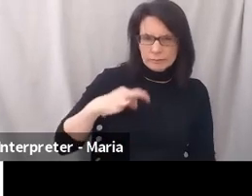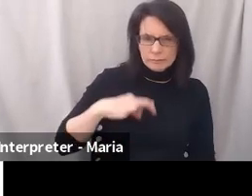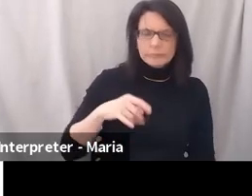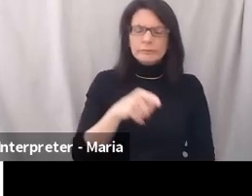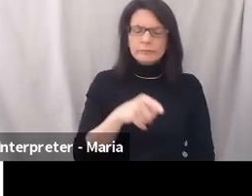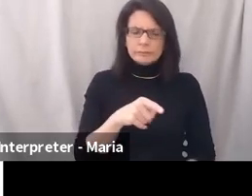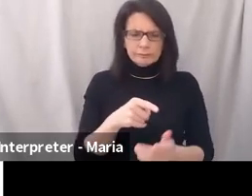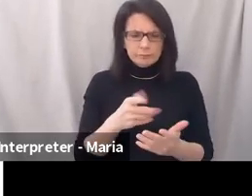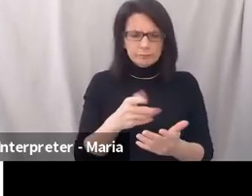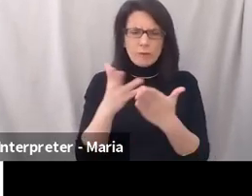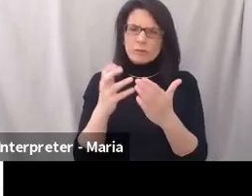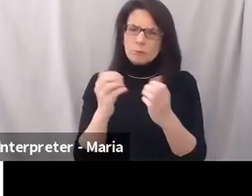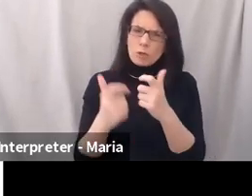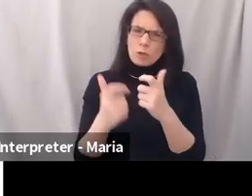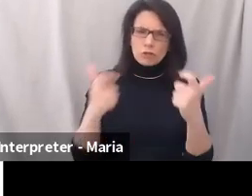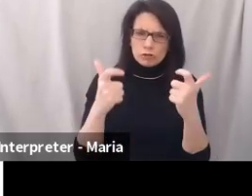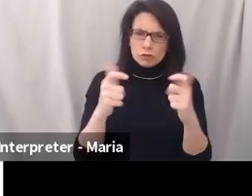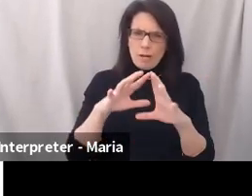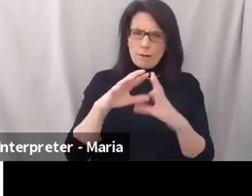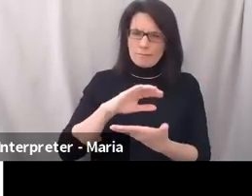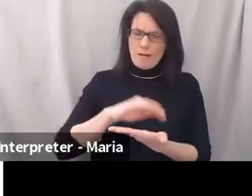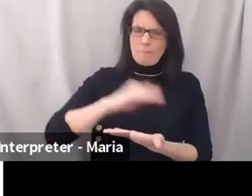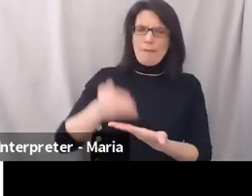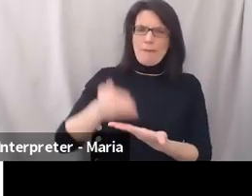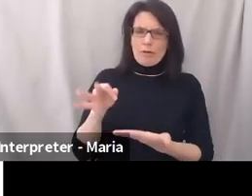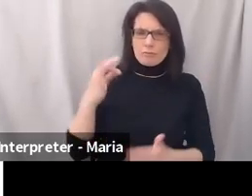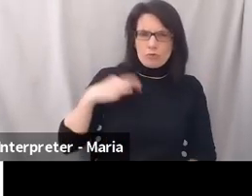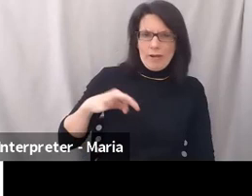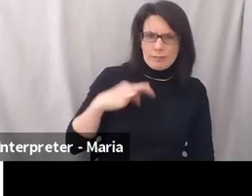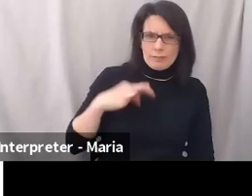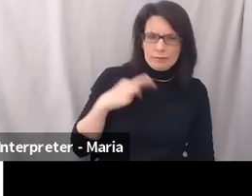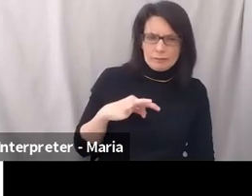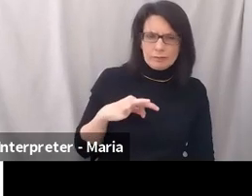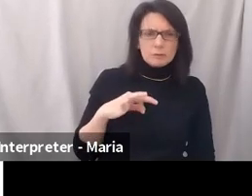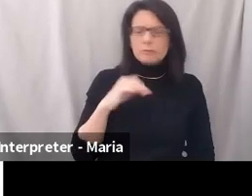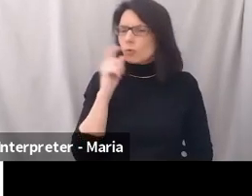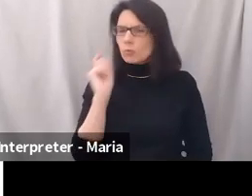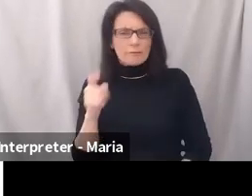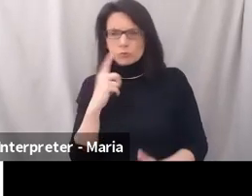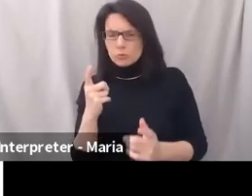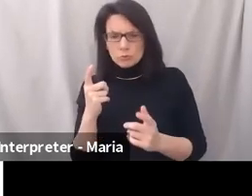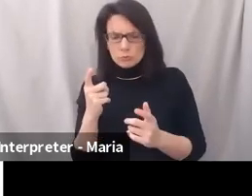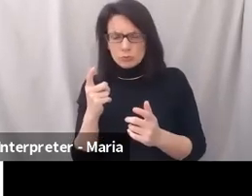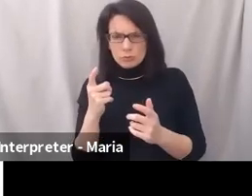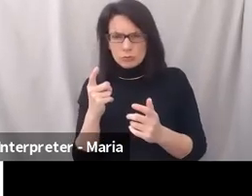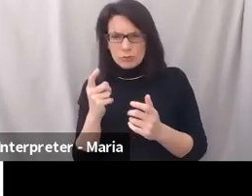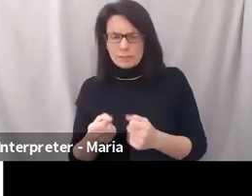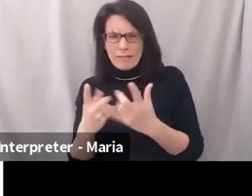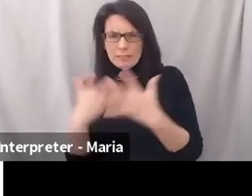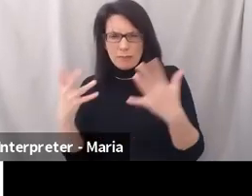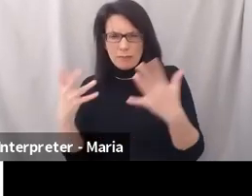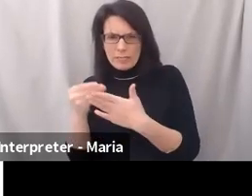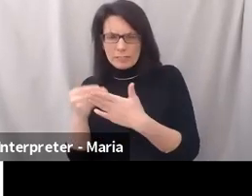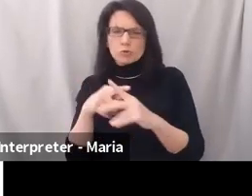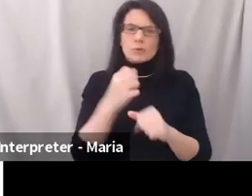larger amount of credit, and you don't have to spend as much in order to get the credit. So it allows you to